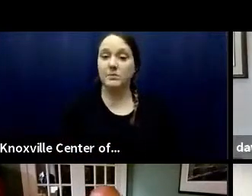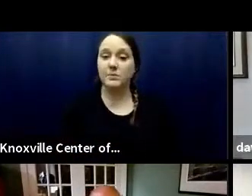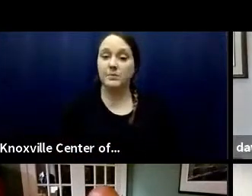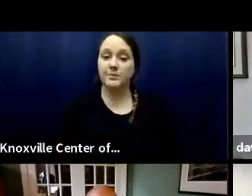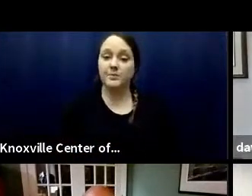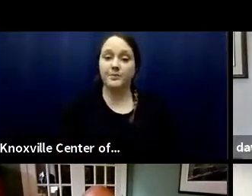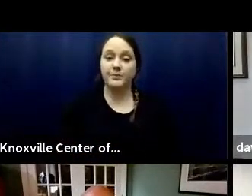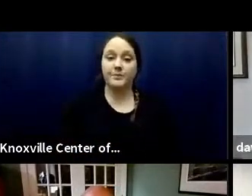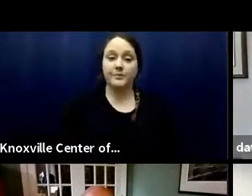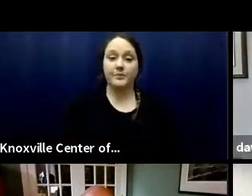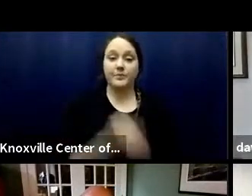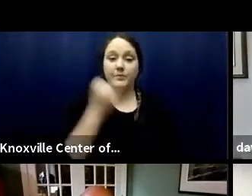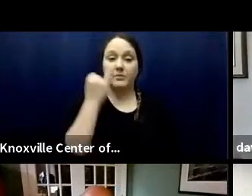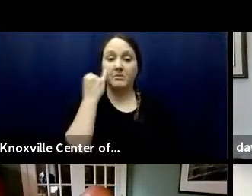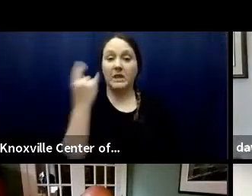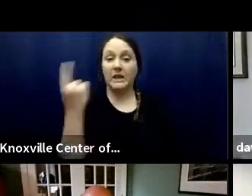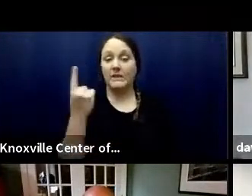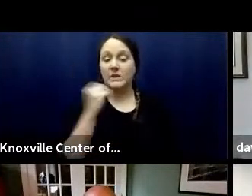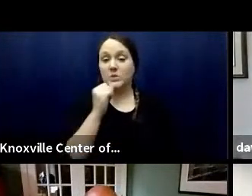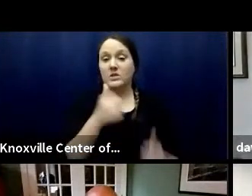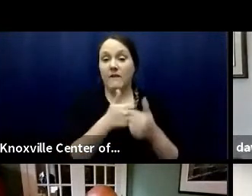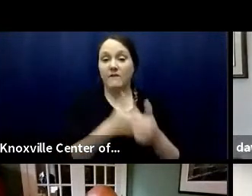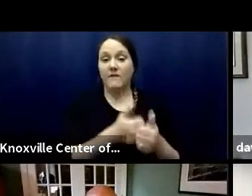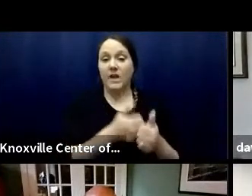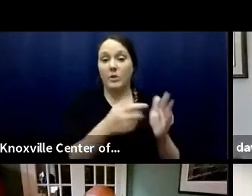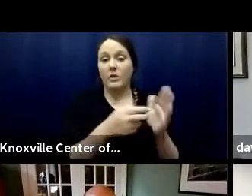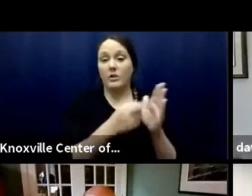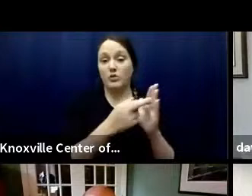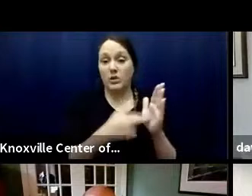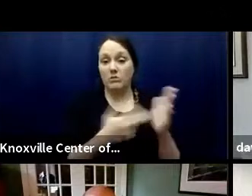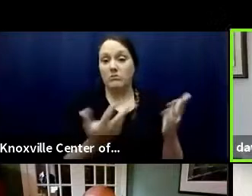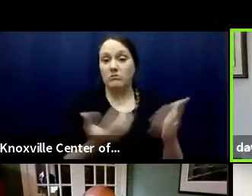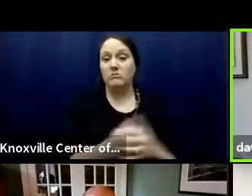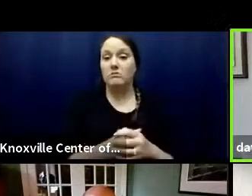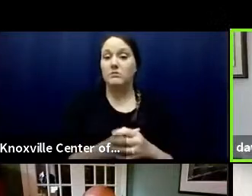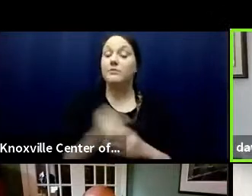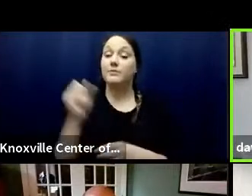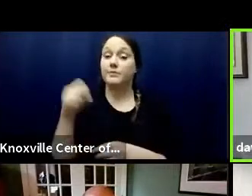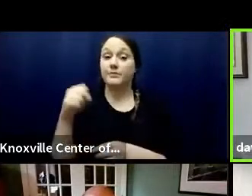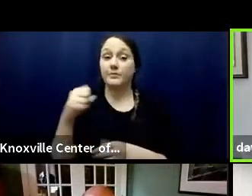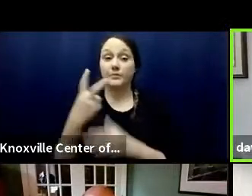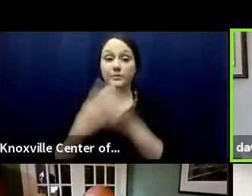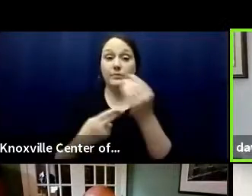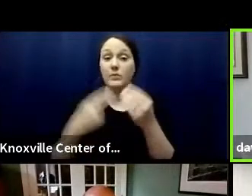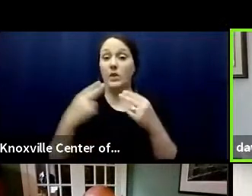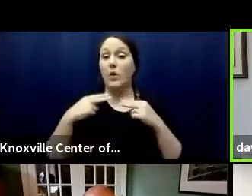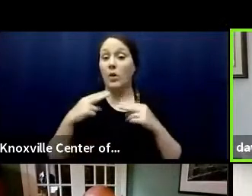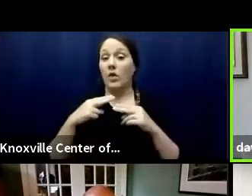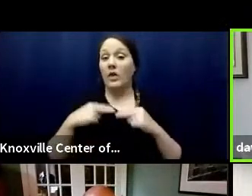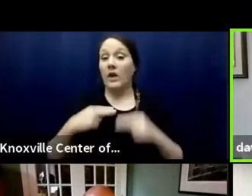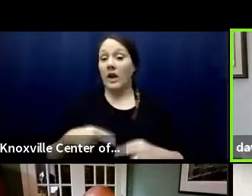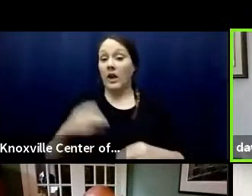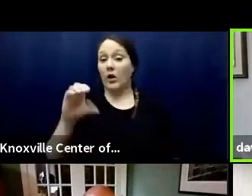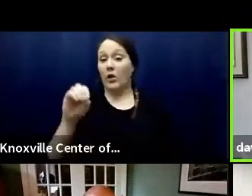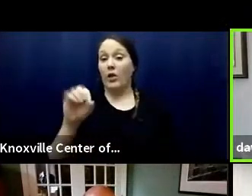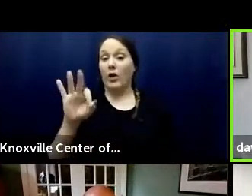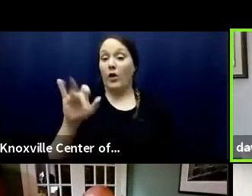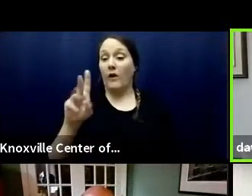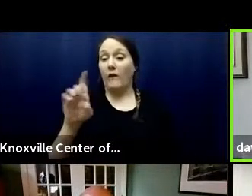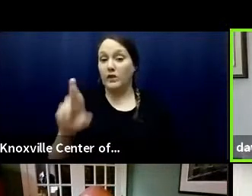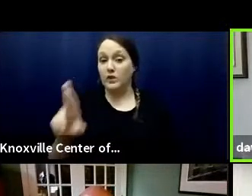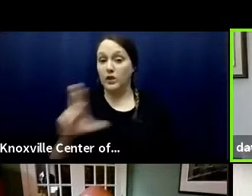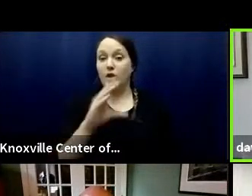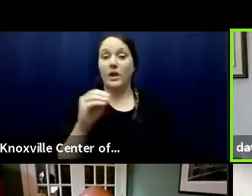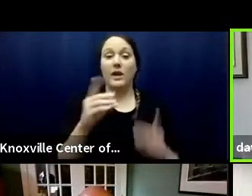If somebody's not following the regulation of the Board of Health. Yes, both as health officer and health director are two